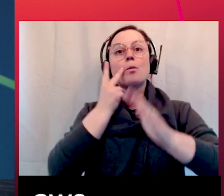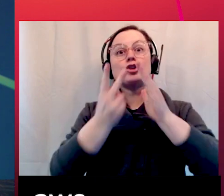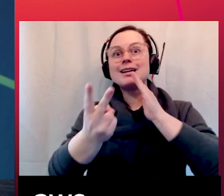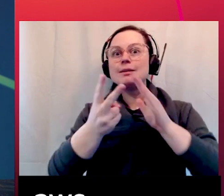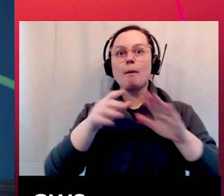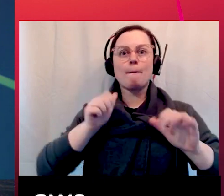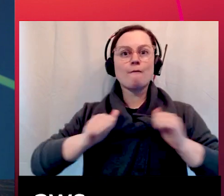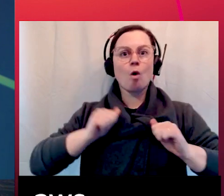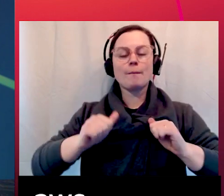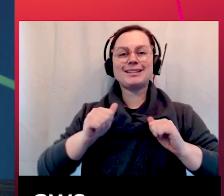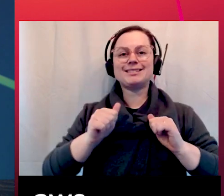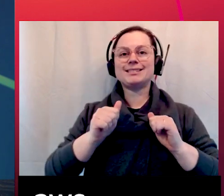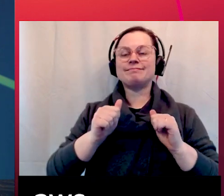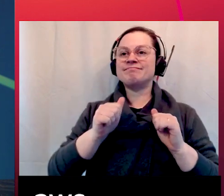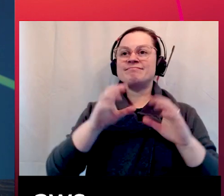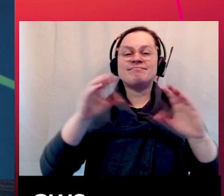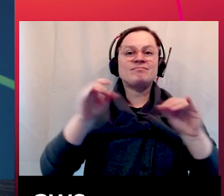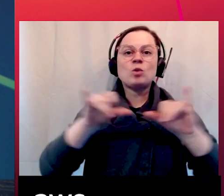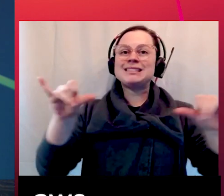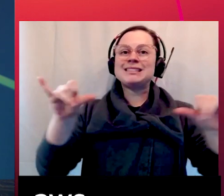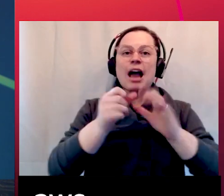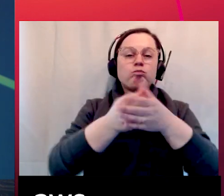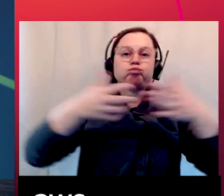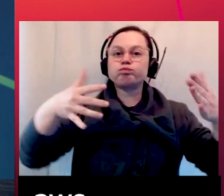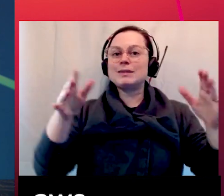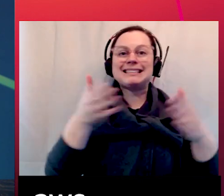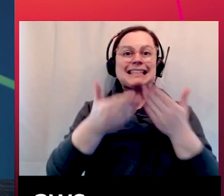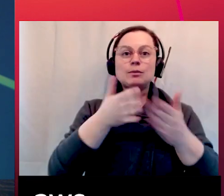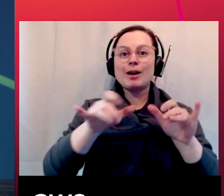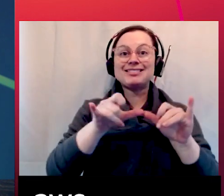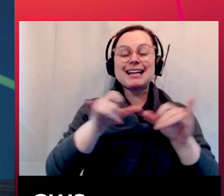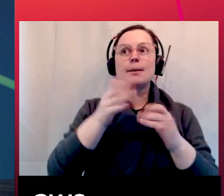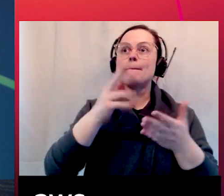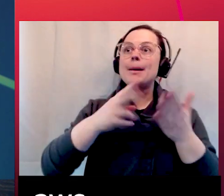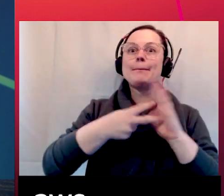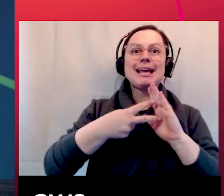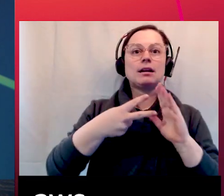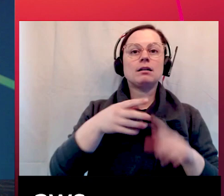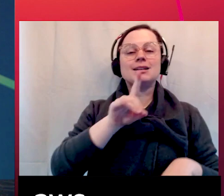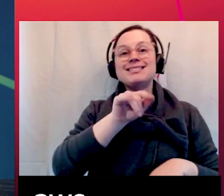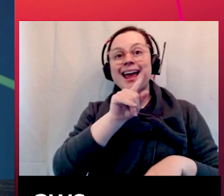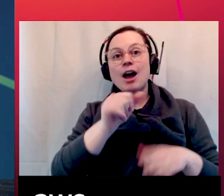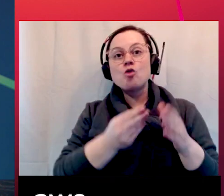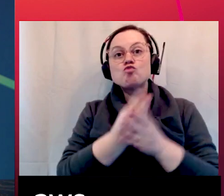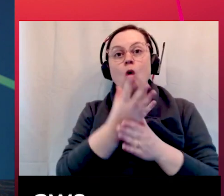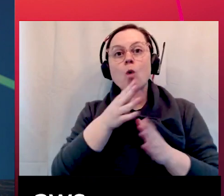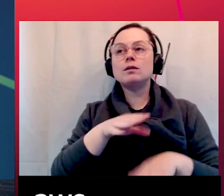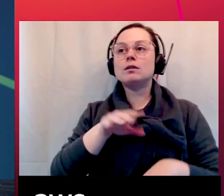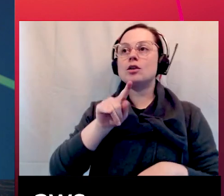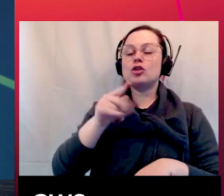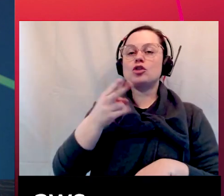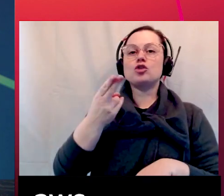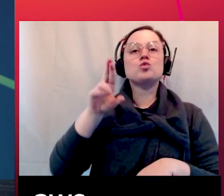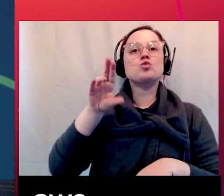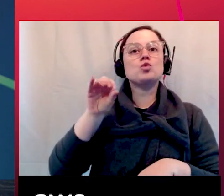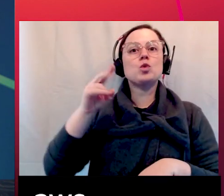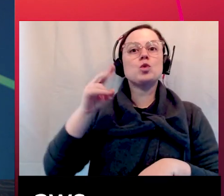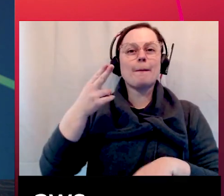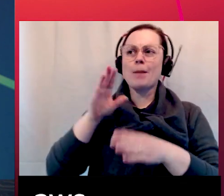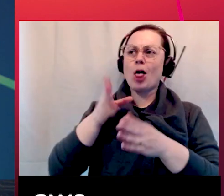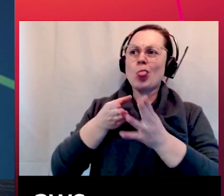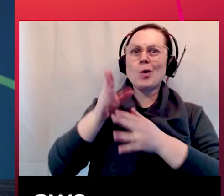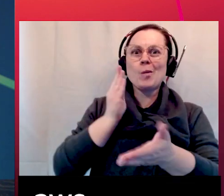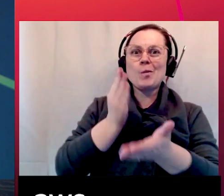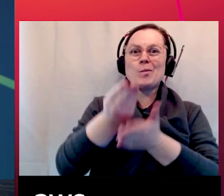as we call it. And scale could be growth in data, it could be really throughput, or it could be concurrent users that are growing on